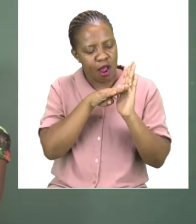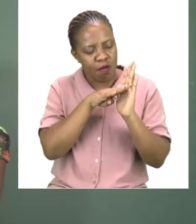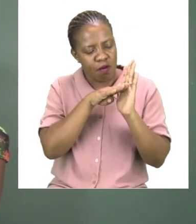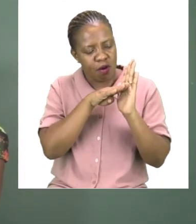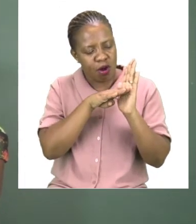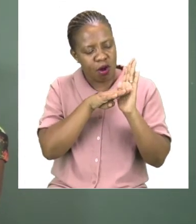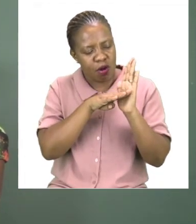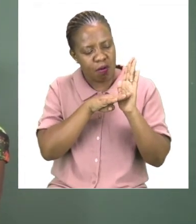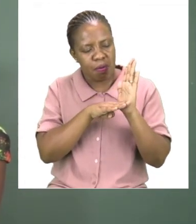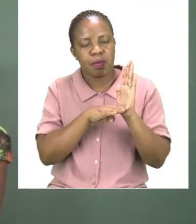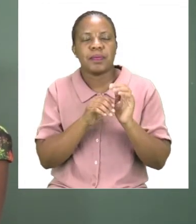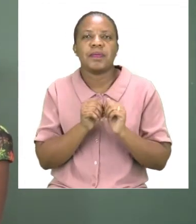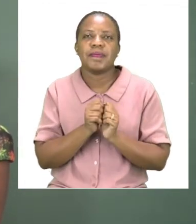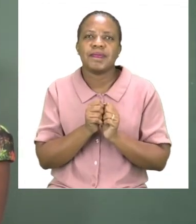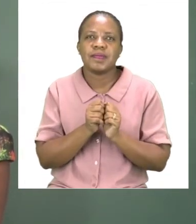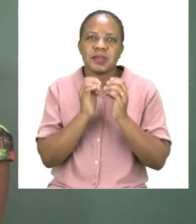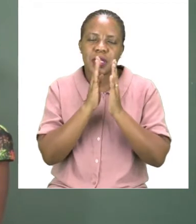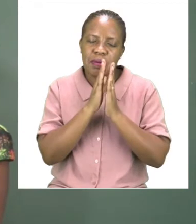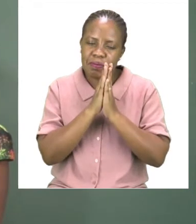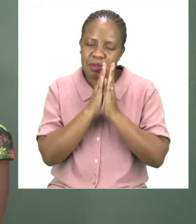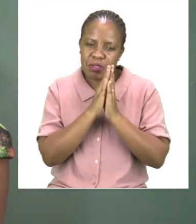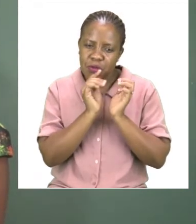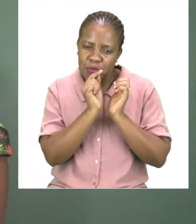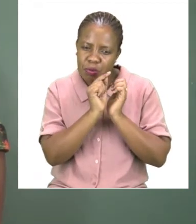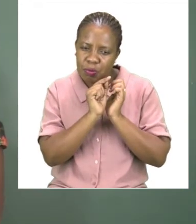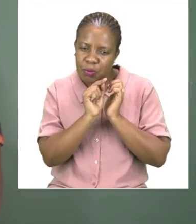please draw a line to show nearly empty.